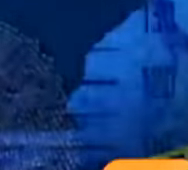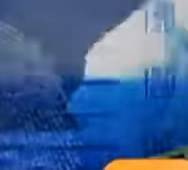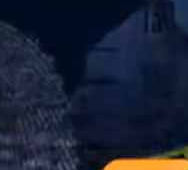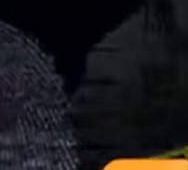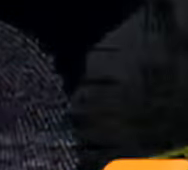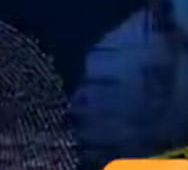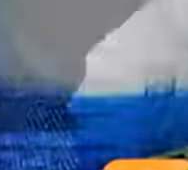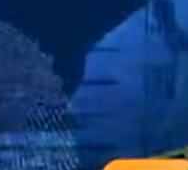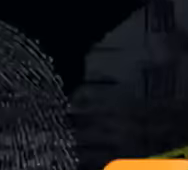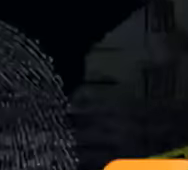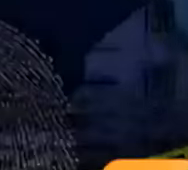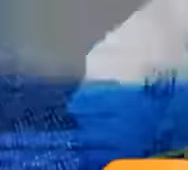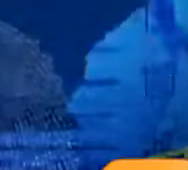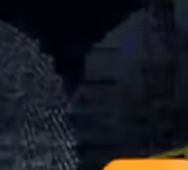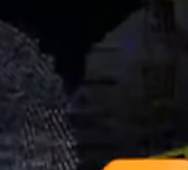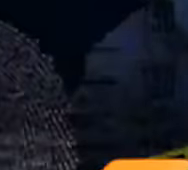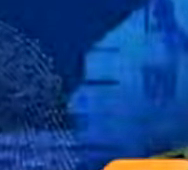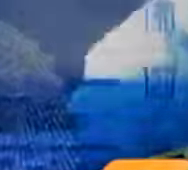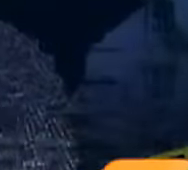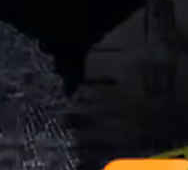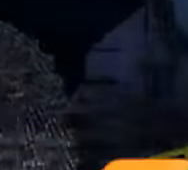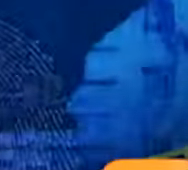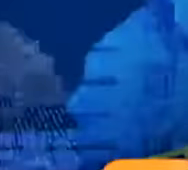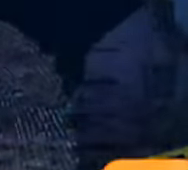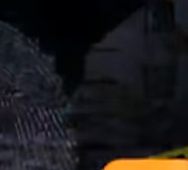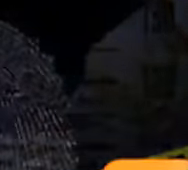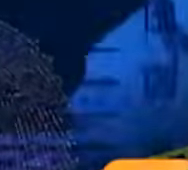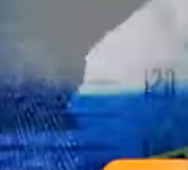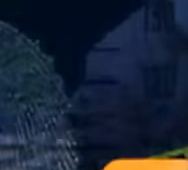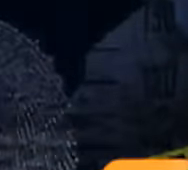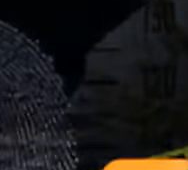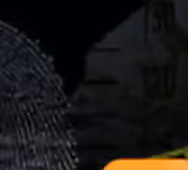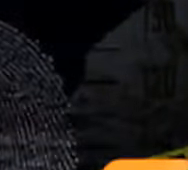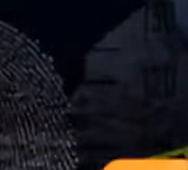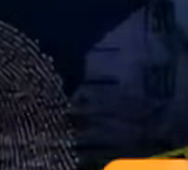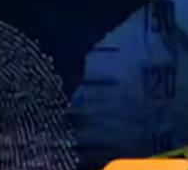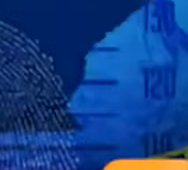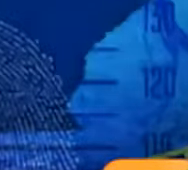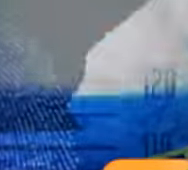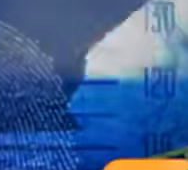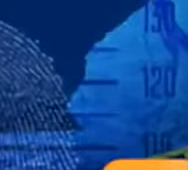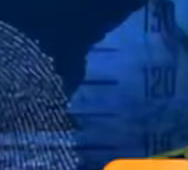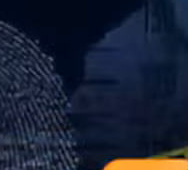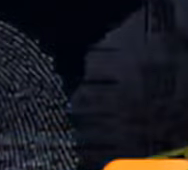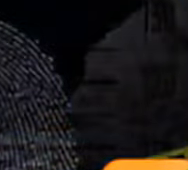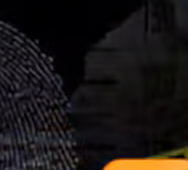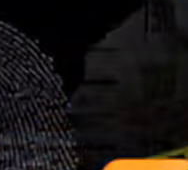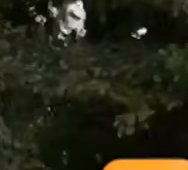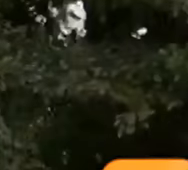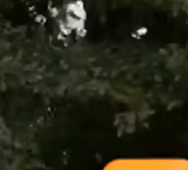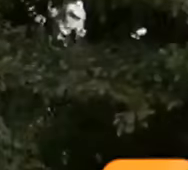of Embakasi, police recovering a club, an electric key lock, motorcycle key, a sack, and a